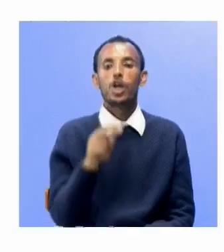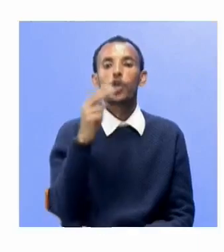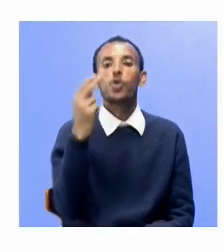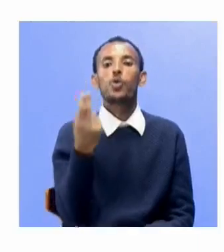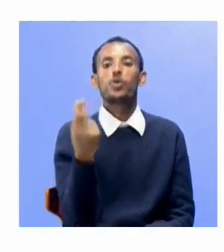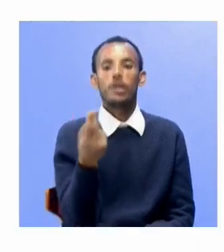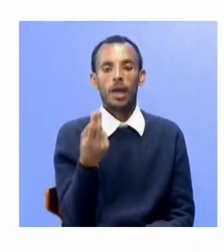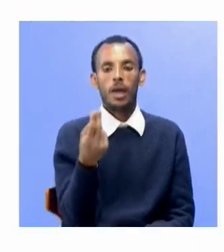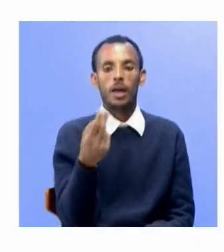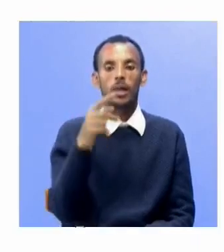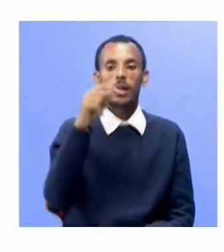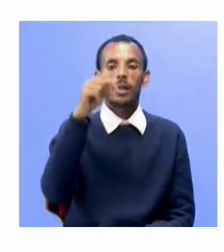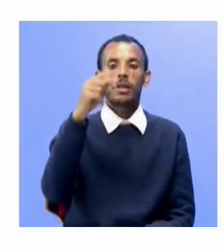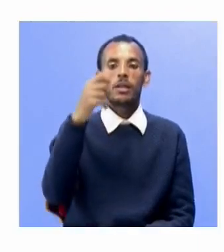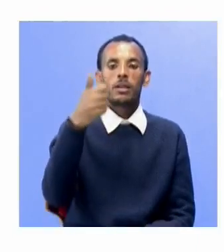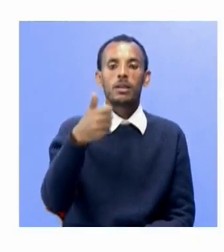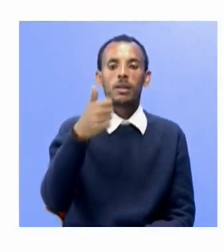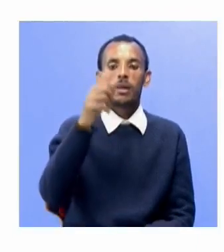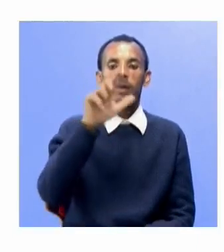using